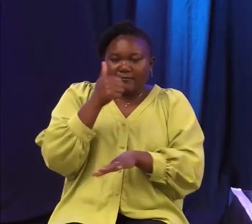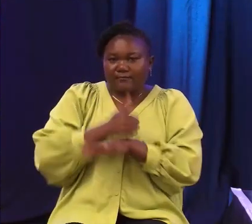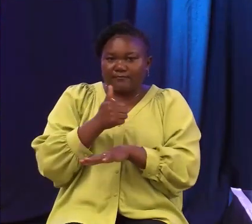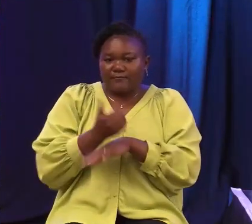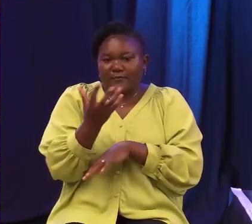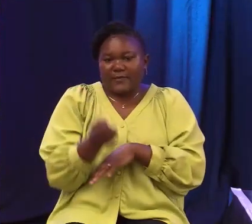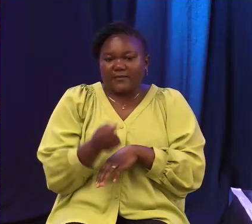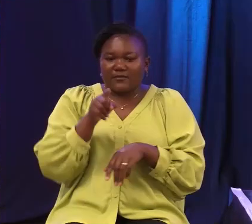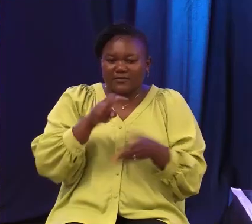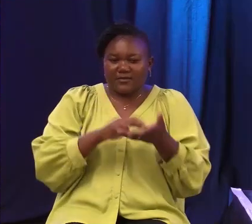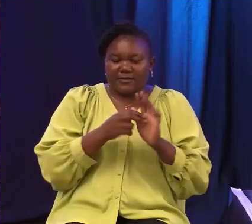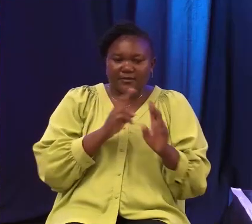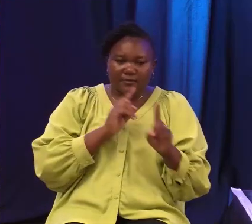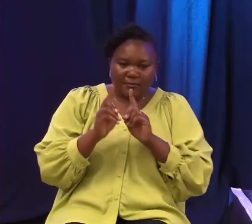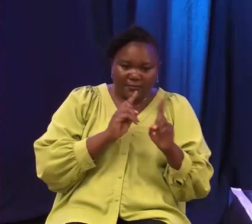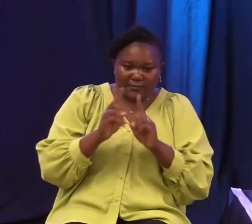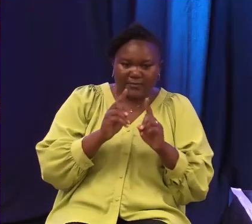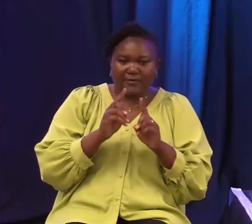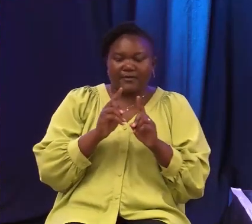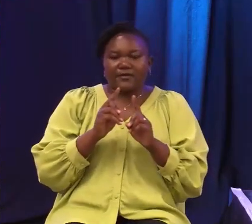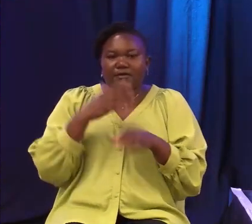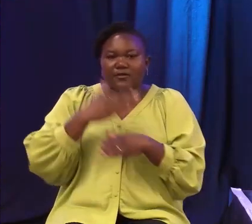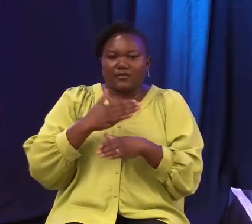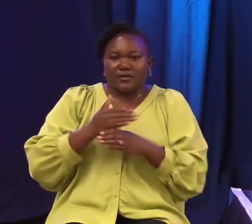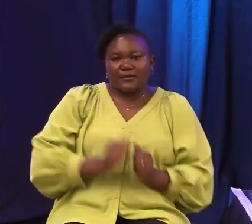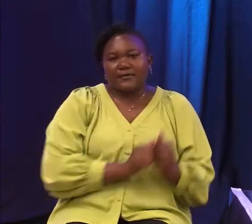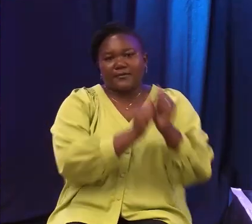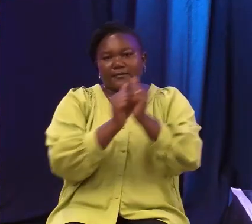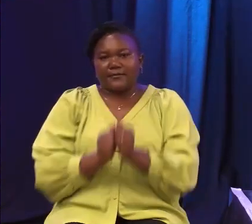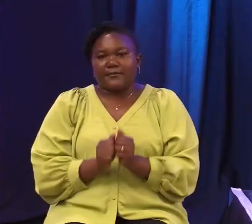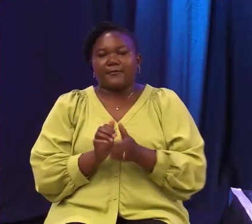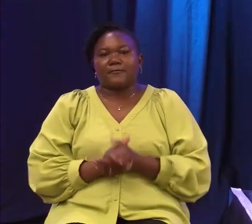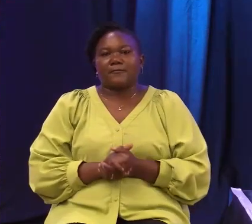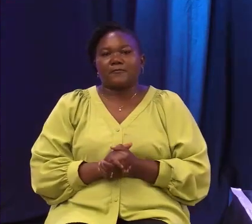such dialogue and networking platforms such as this.